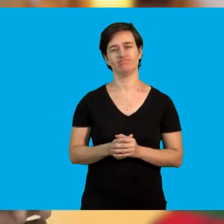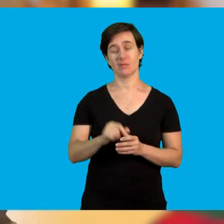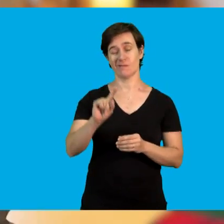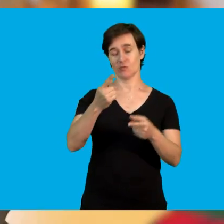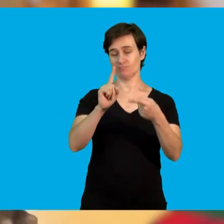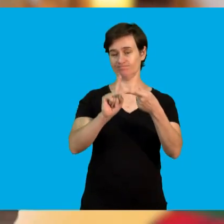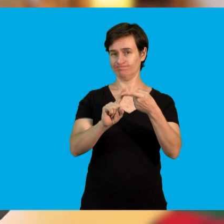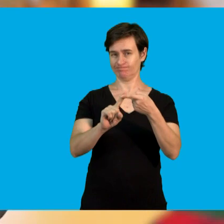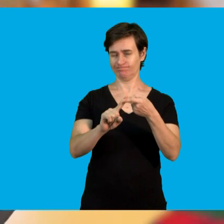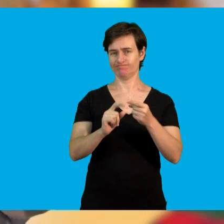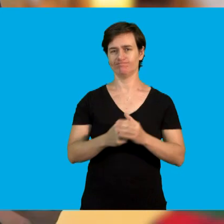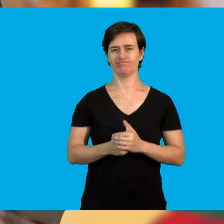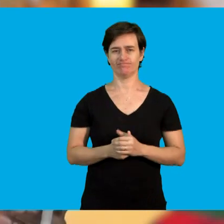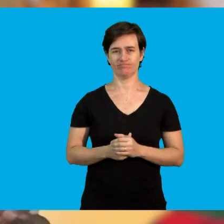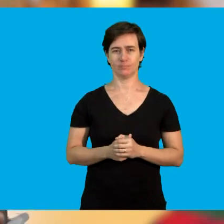under application question,